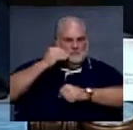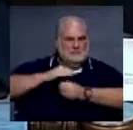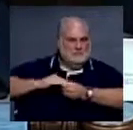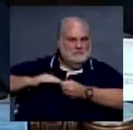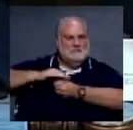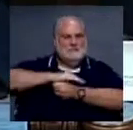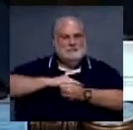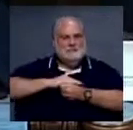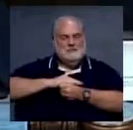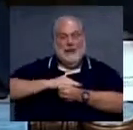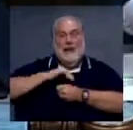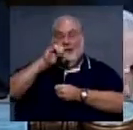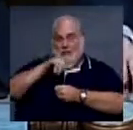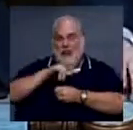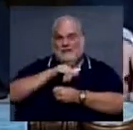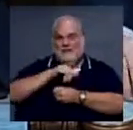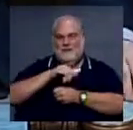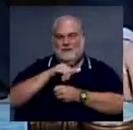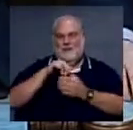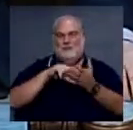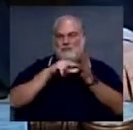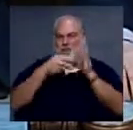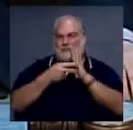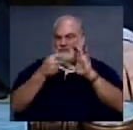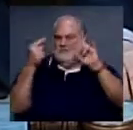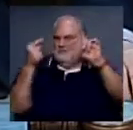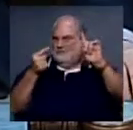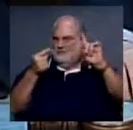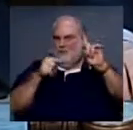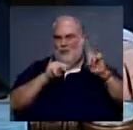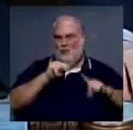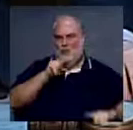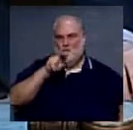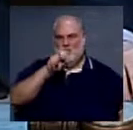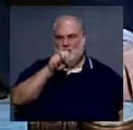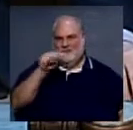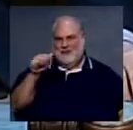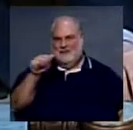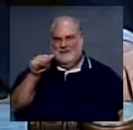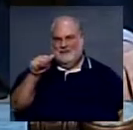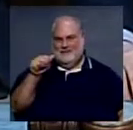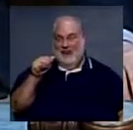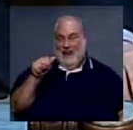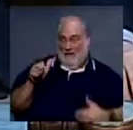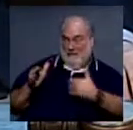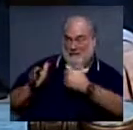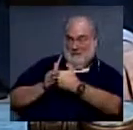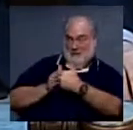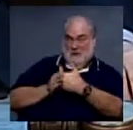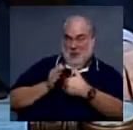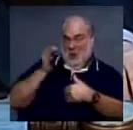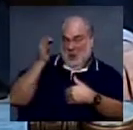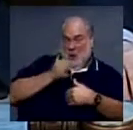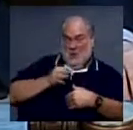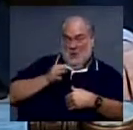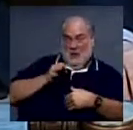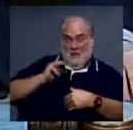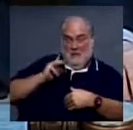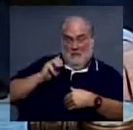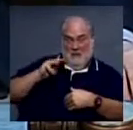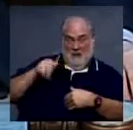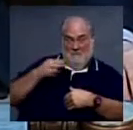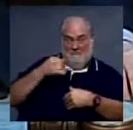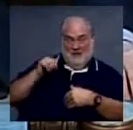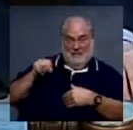that's what NUSA is all about, and we're happy to see that it's going to be so close to Little Rock, because I know we'll have a large contingency of representatives